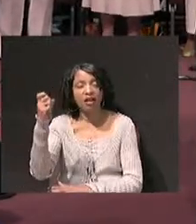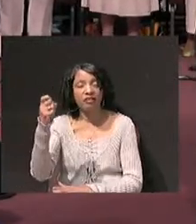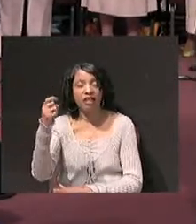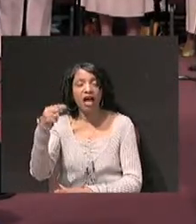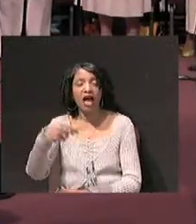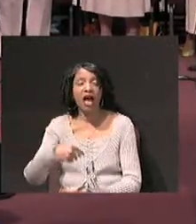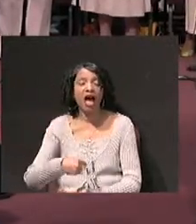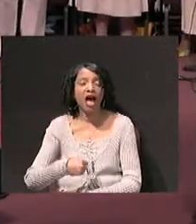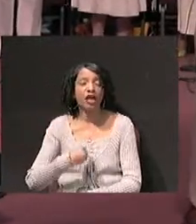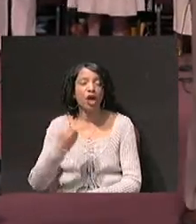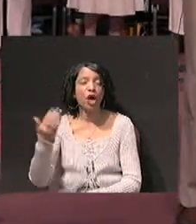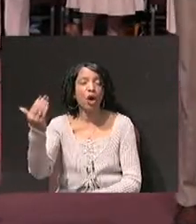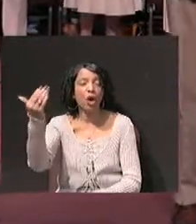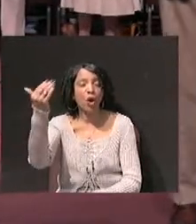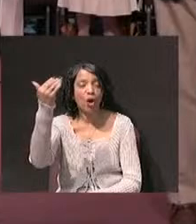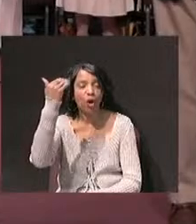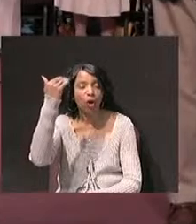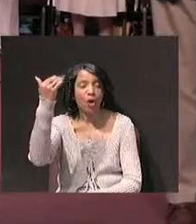Because I